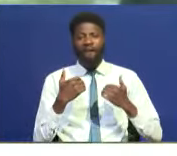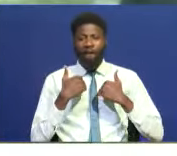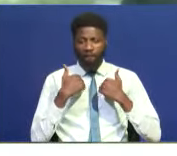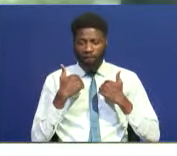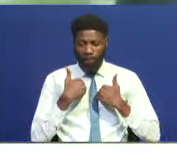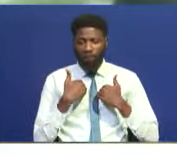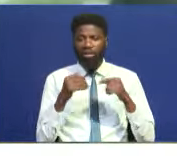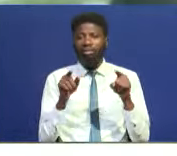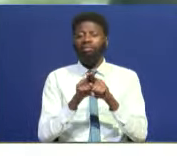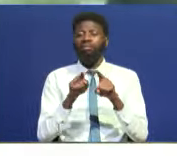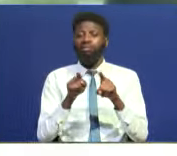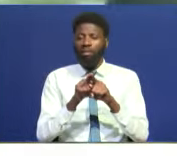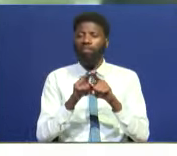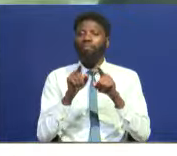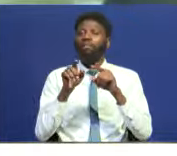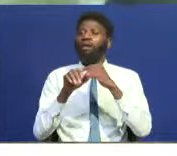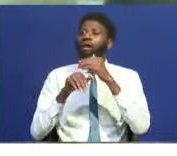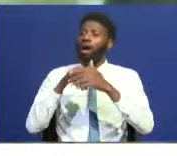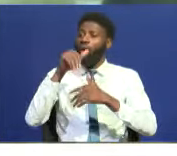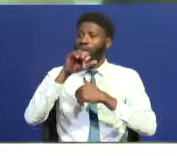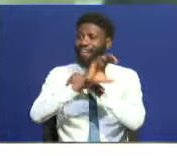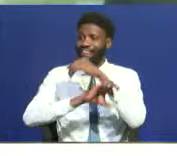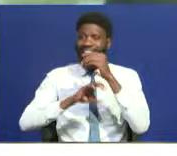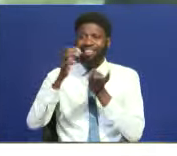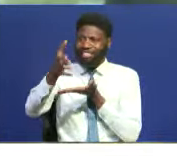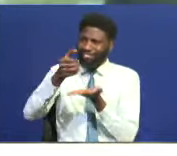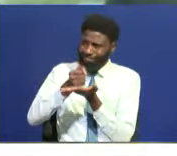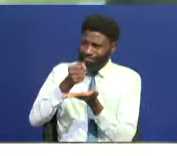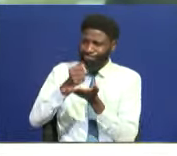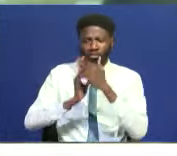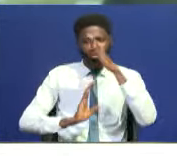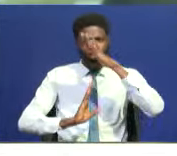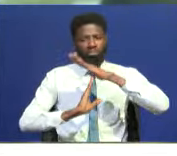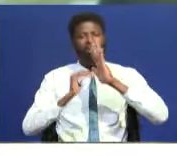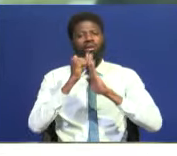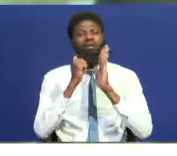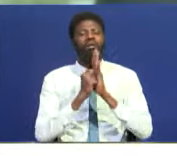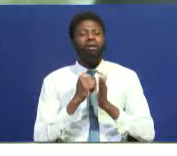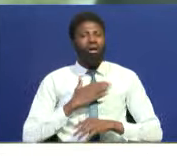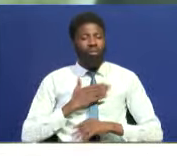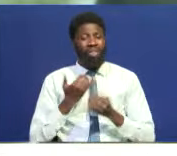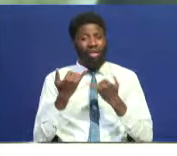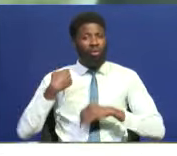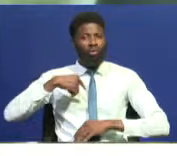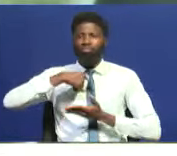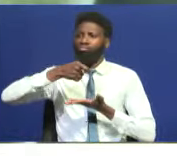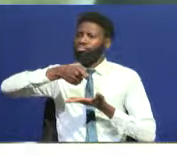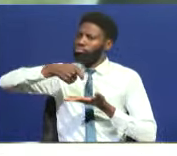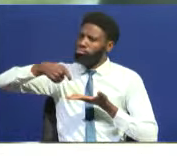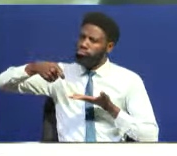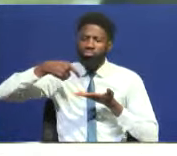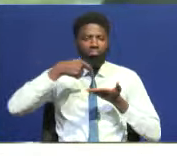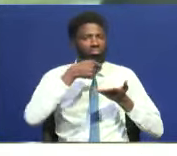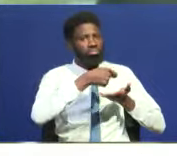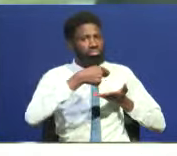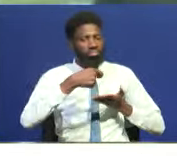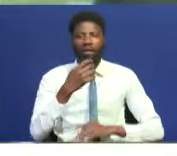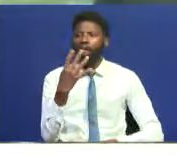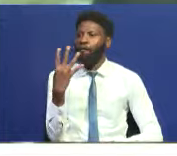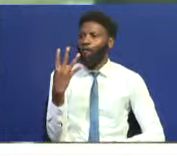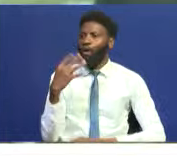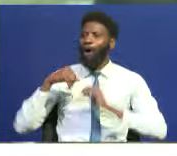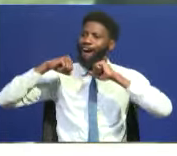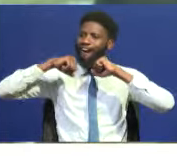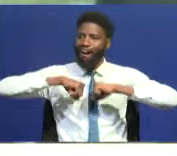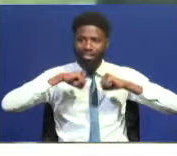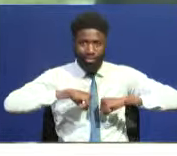of our agenda, and so far we have pursued and signed 4 bilateral labor agreements,